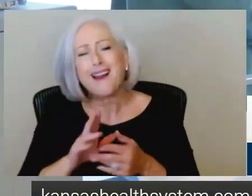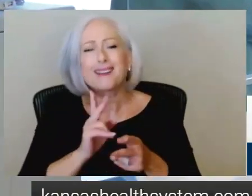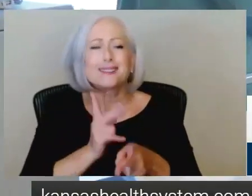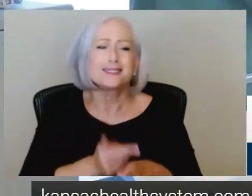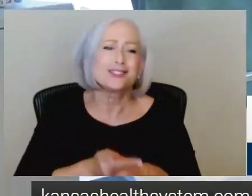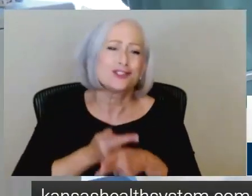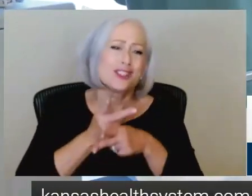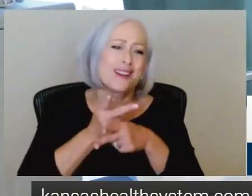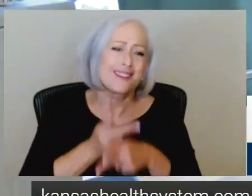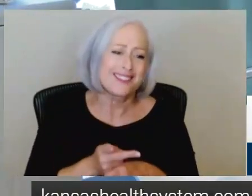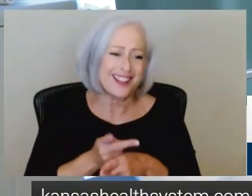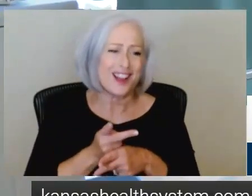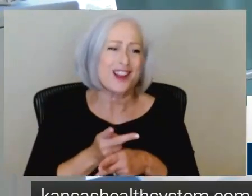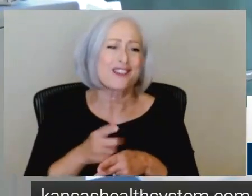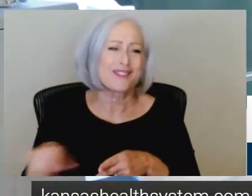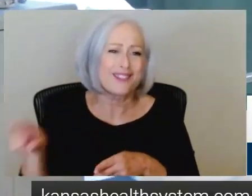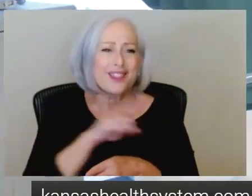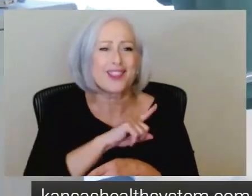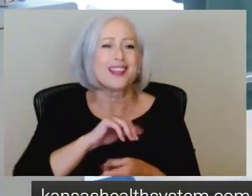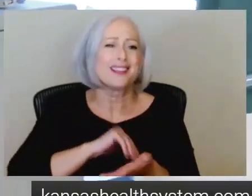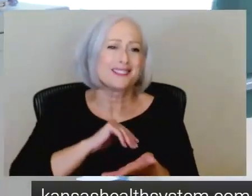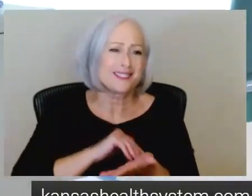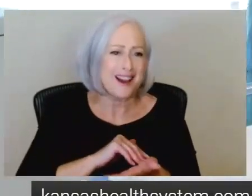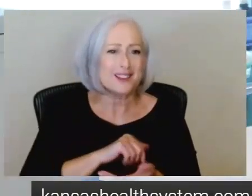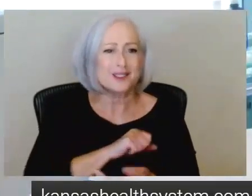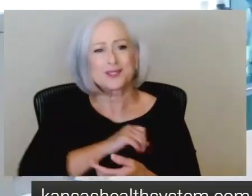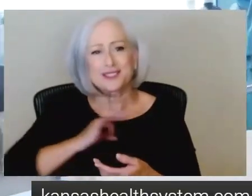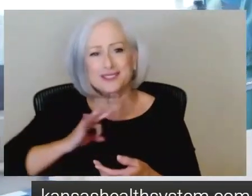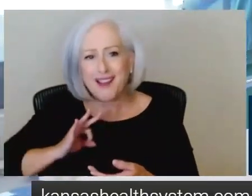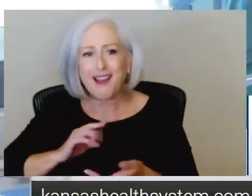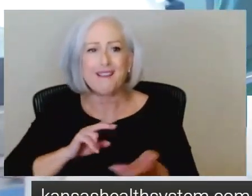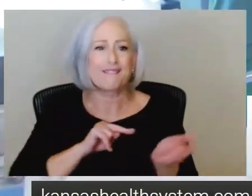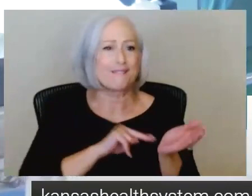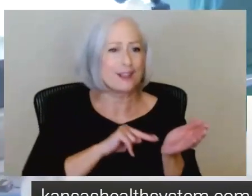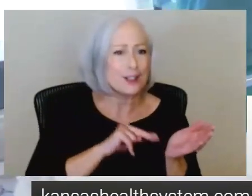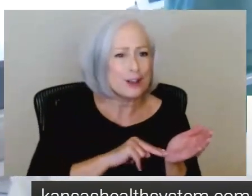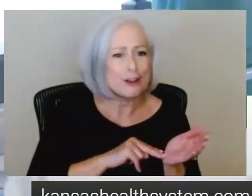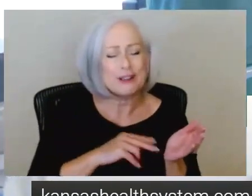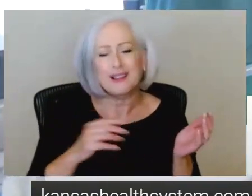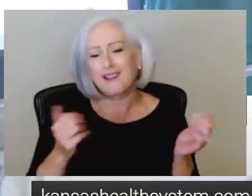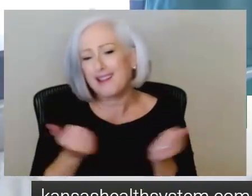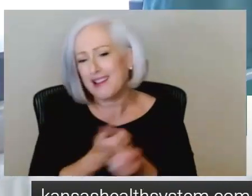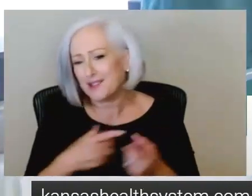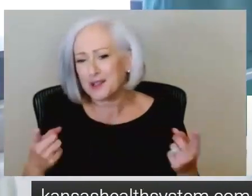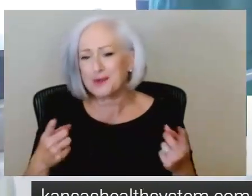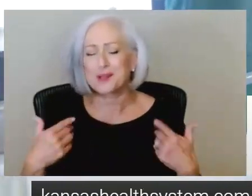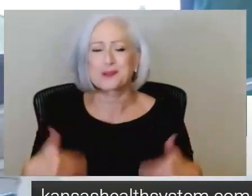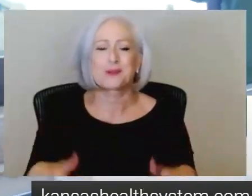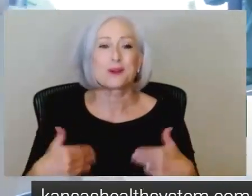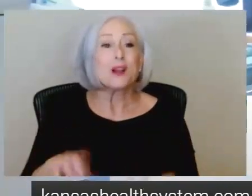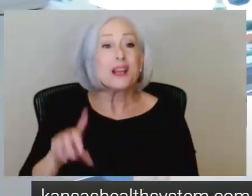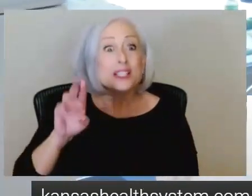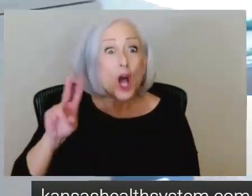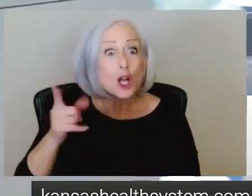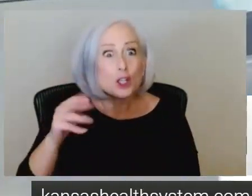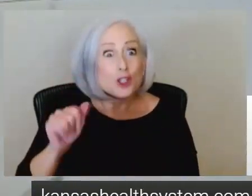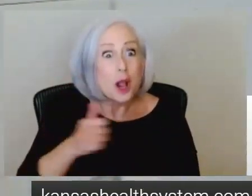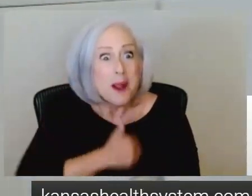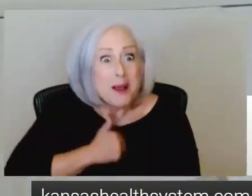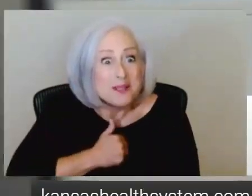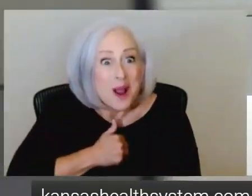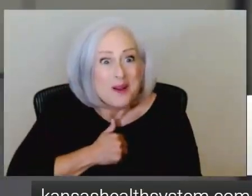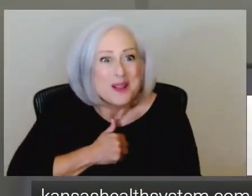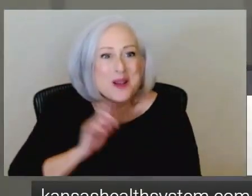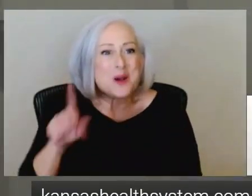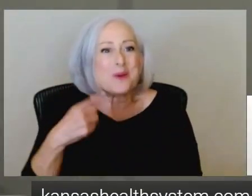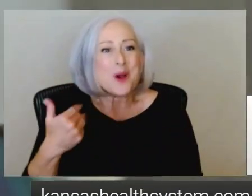these doctors and medical staff and nurses and everyone. Dr. Sharma, you've got to go. We only had you for 15 minutes, but